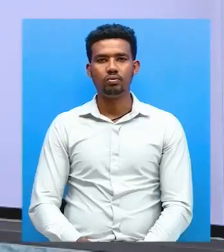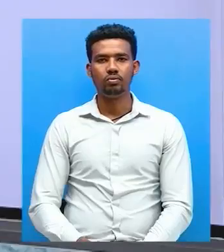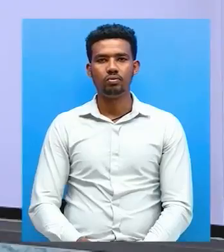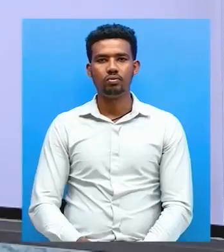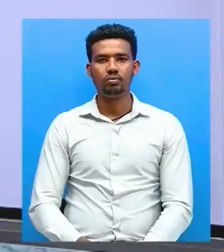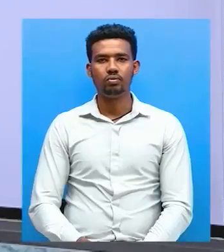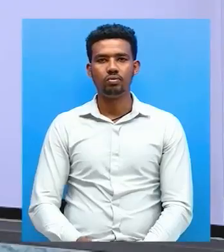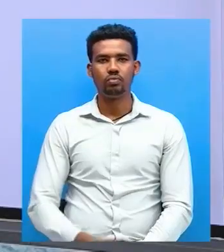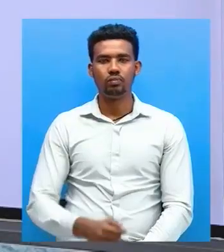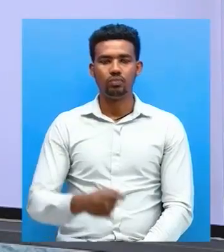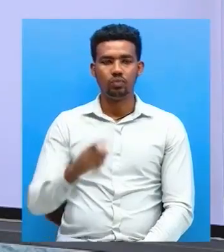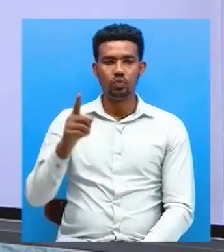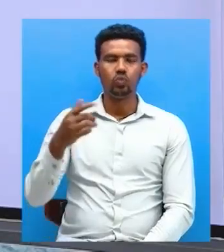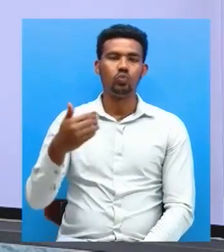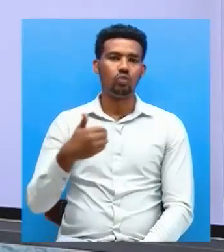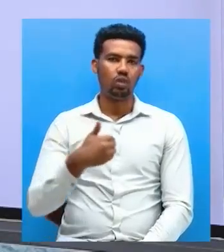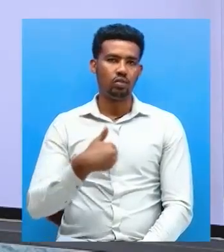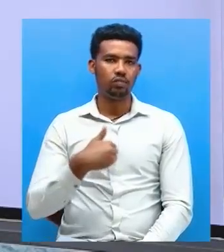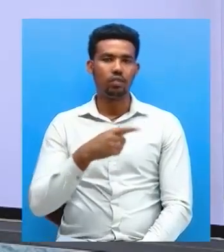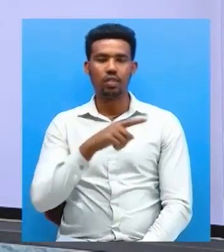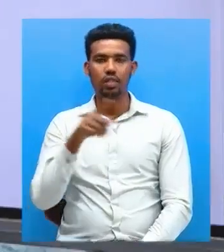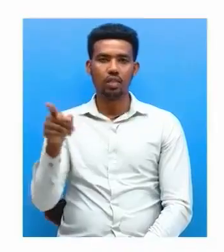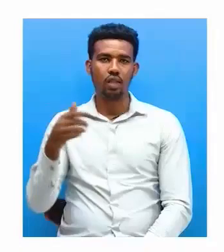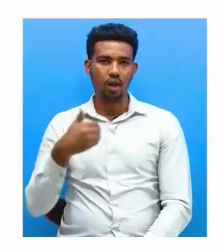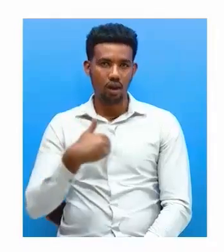you have. They have.